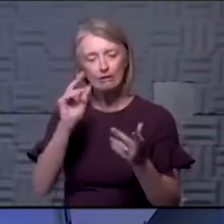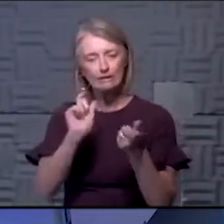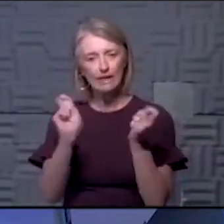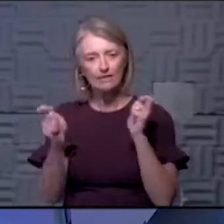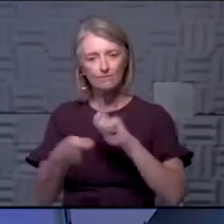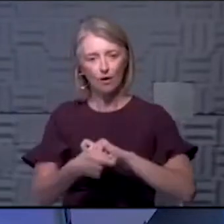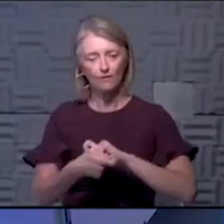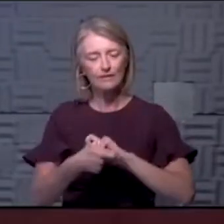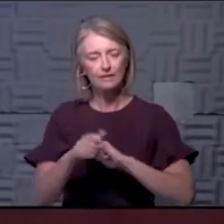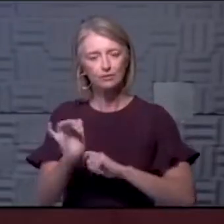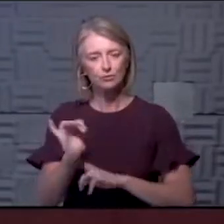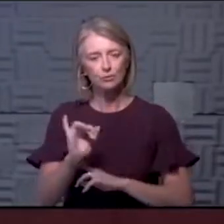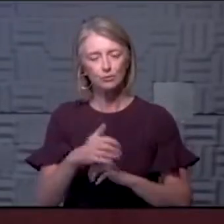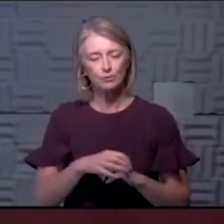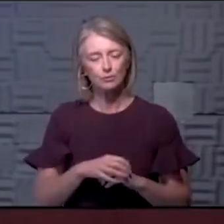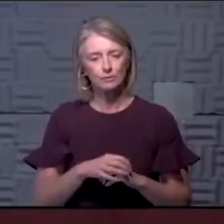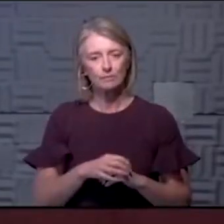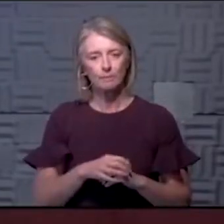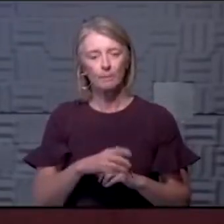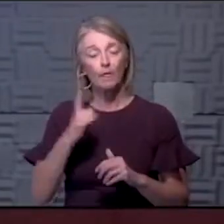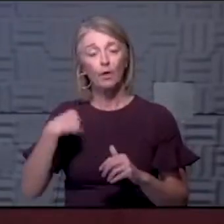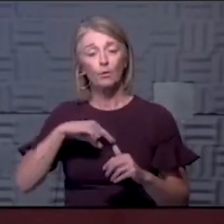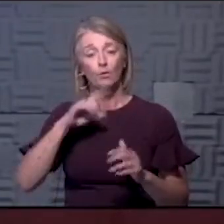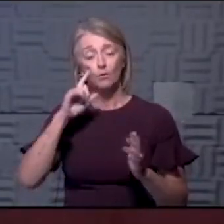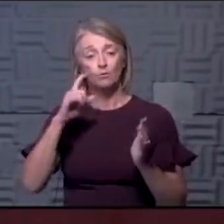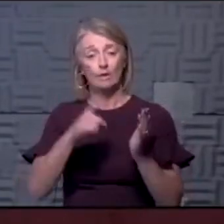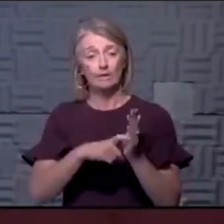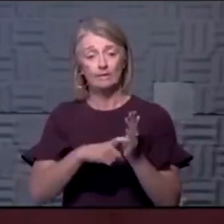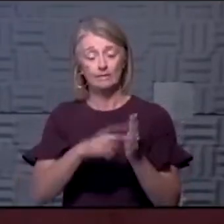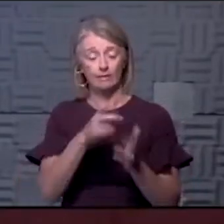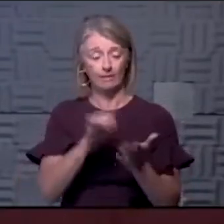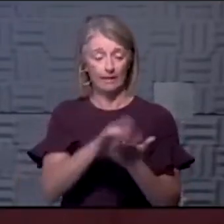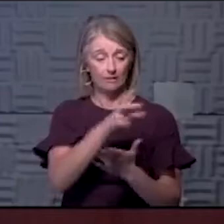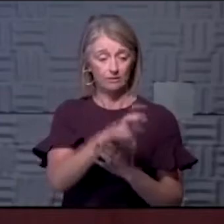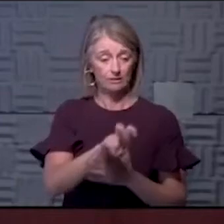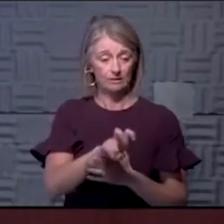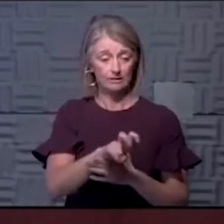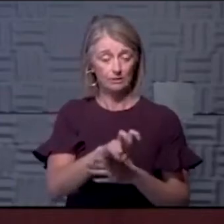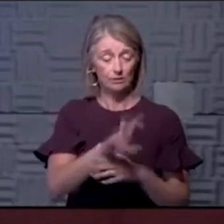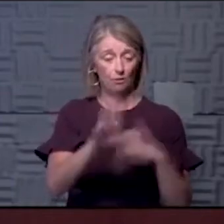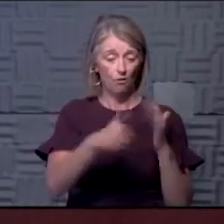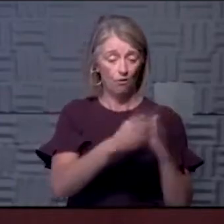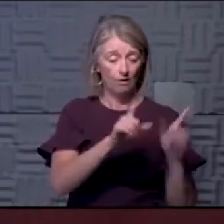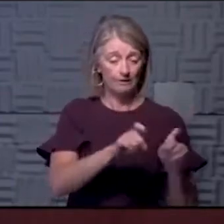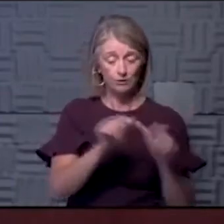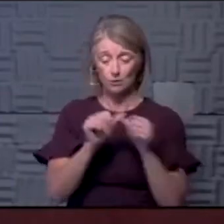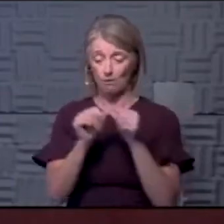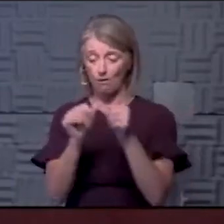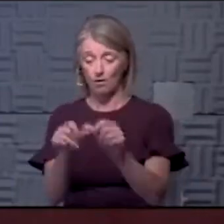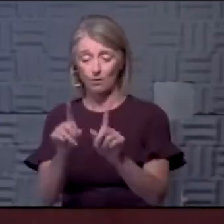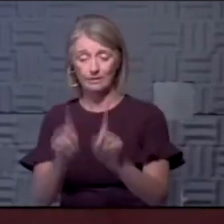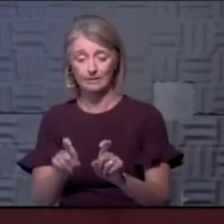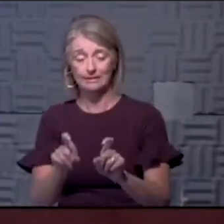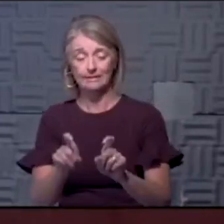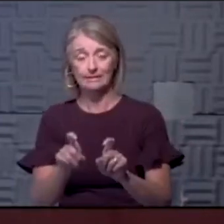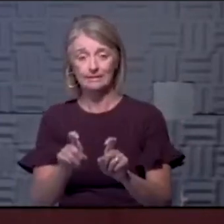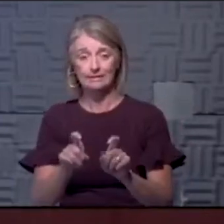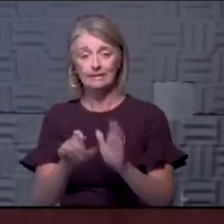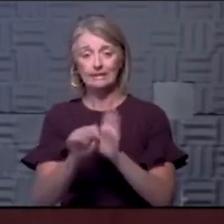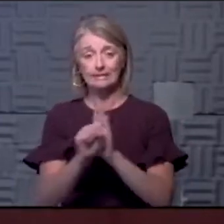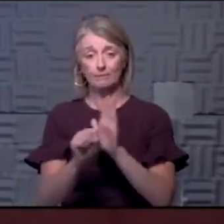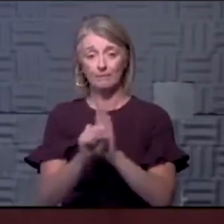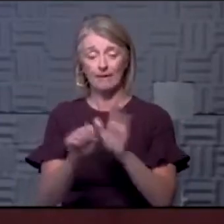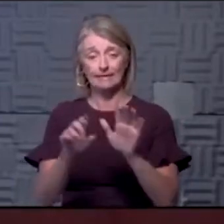as Chris just mentioned, what we recognized as we made that transition from entry testing to ongoing testing was that the